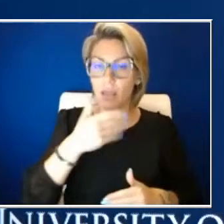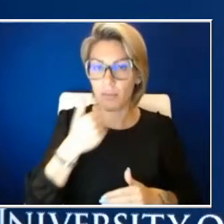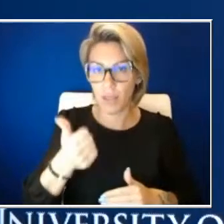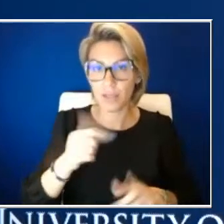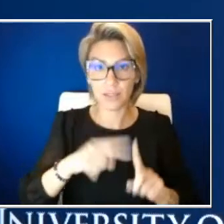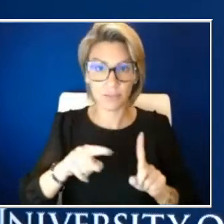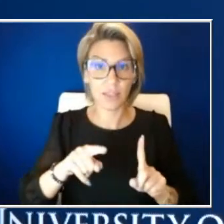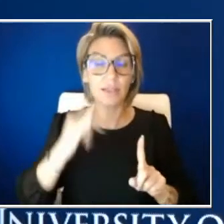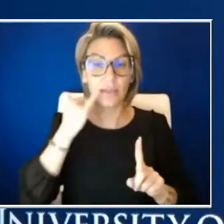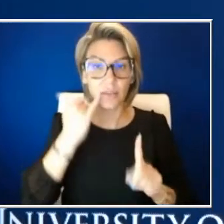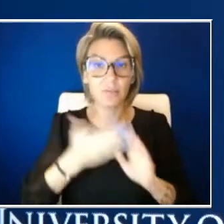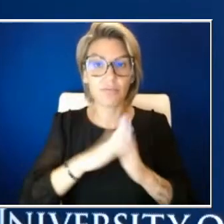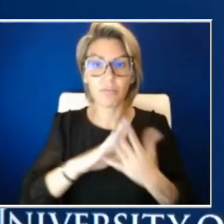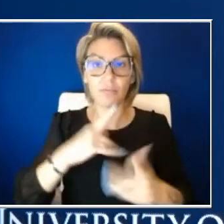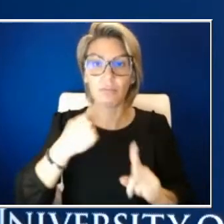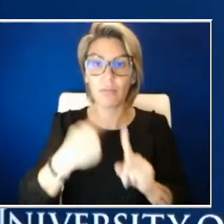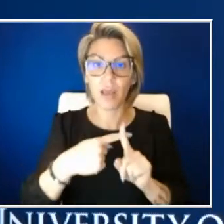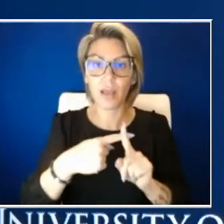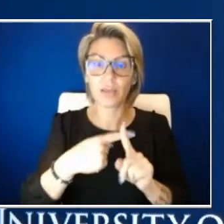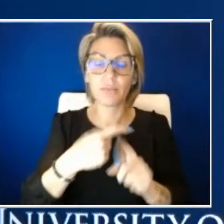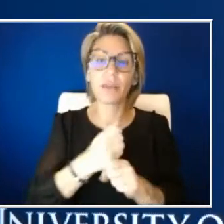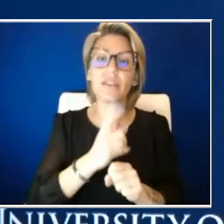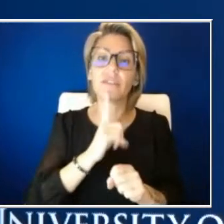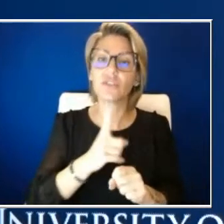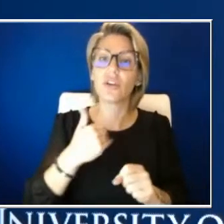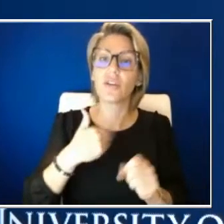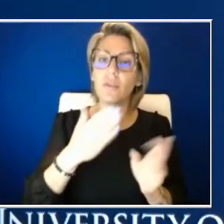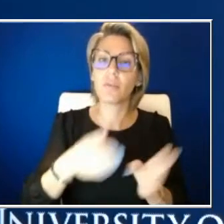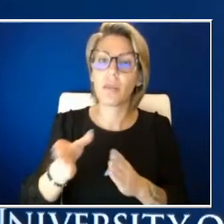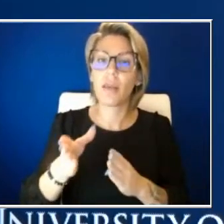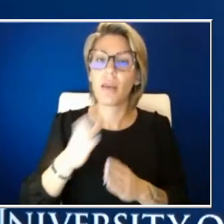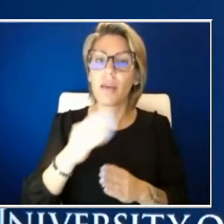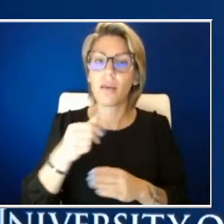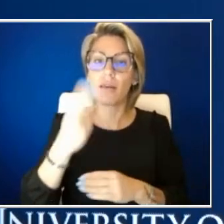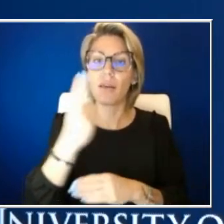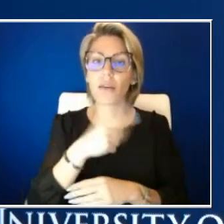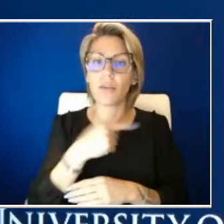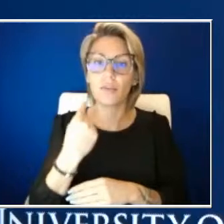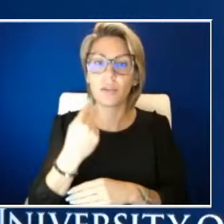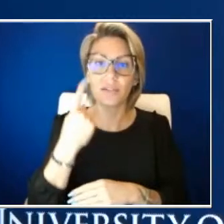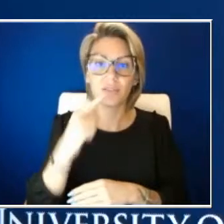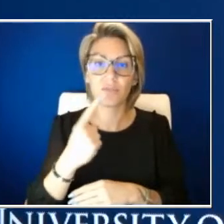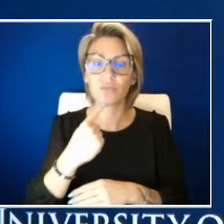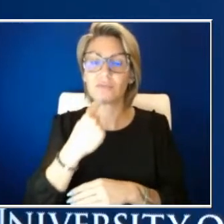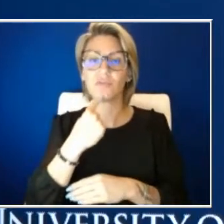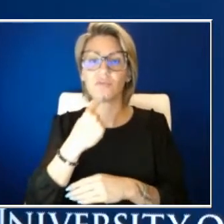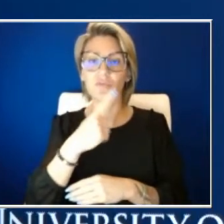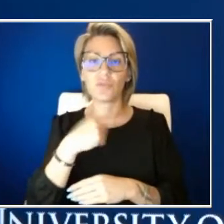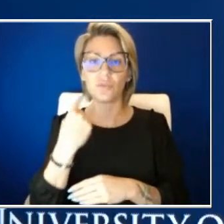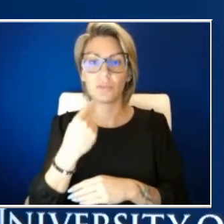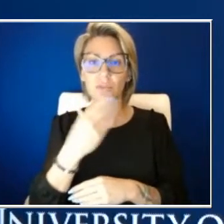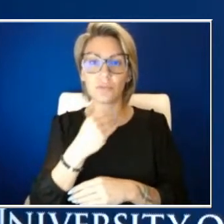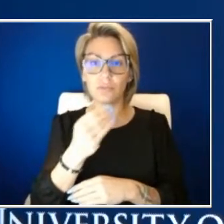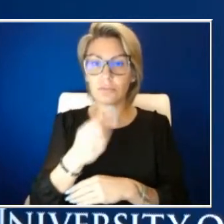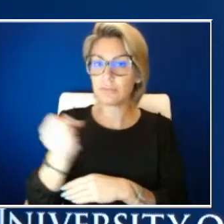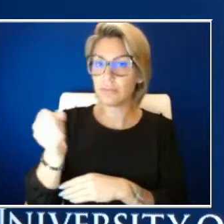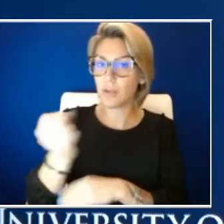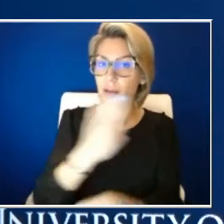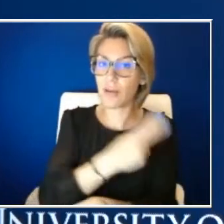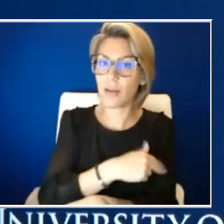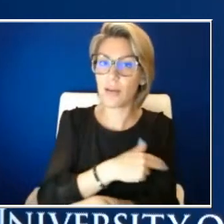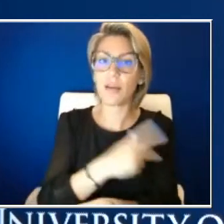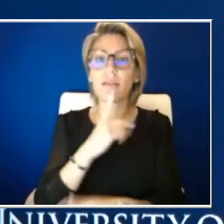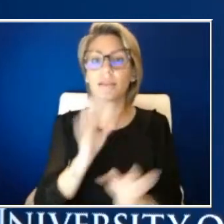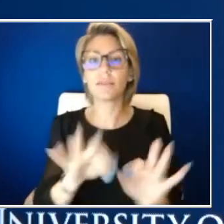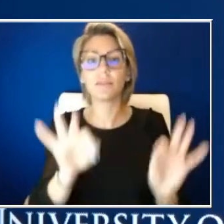positive, make sure you already have a plan in place. If you are at high risk of severe disease and hospitalization, it's vitally important to call up your physician or your medical